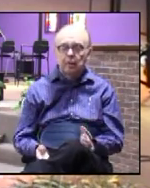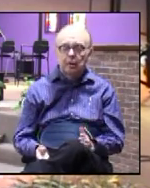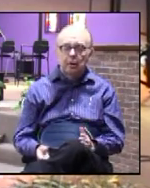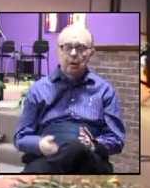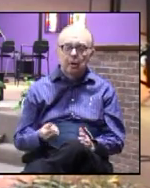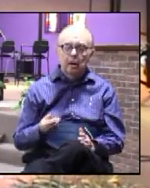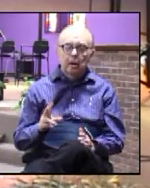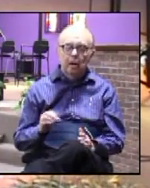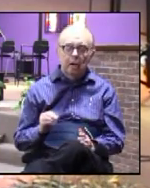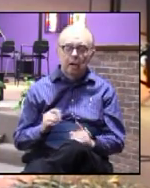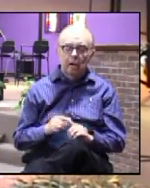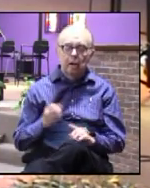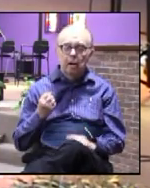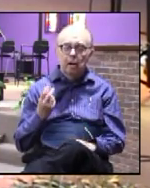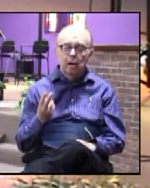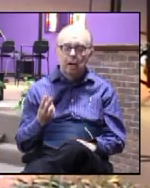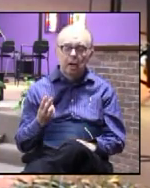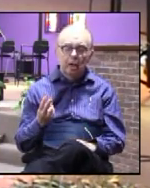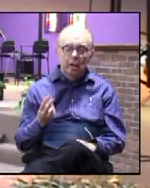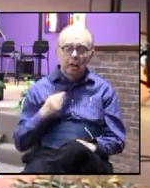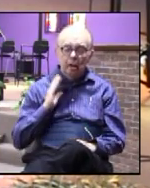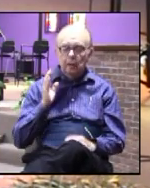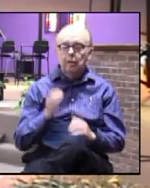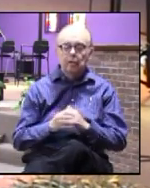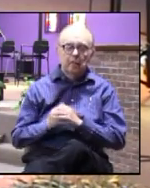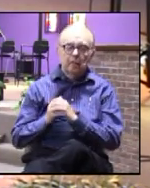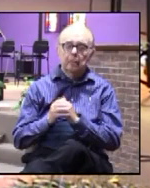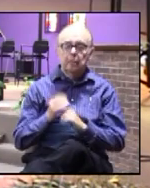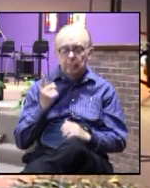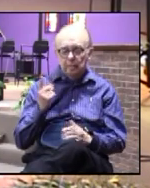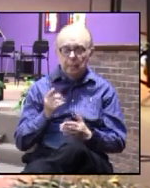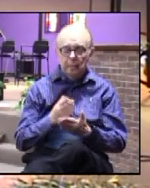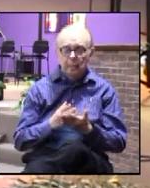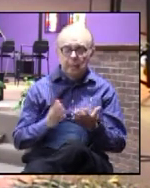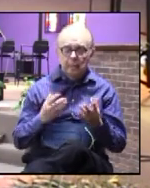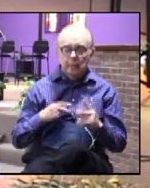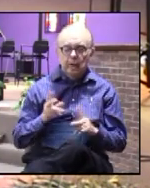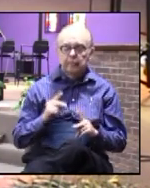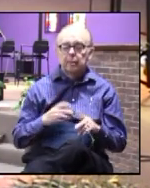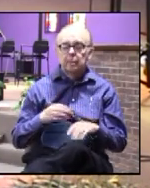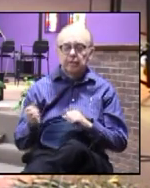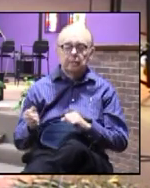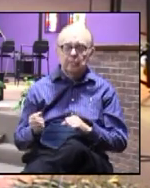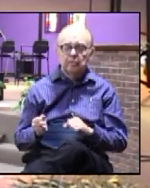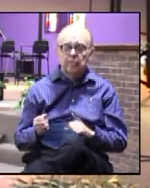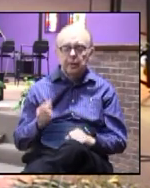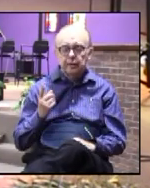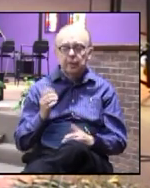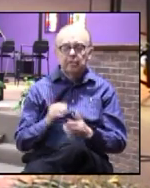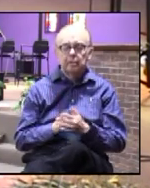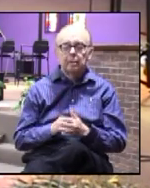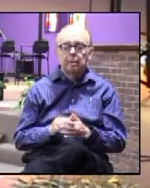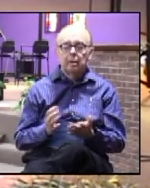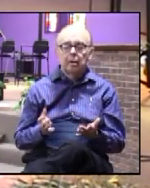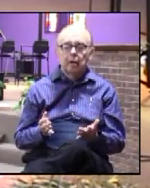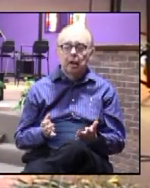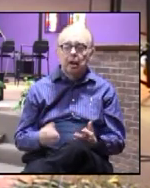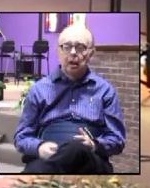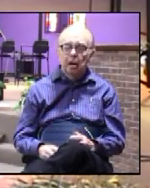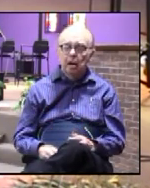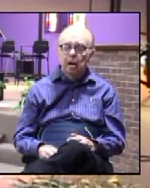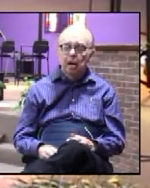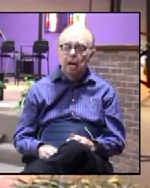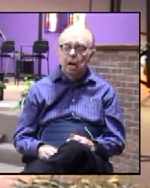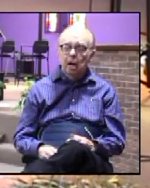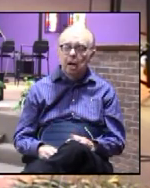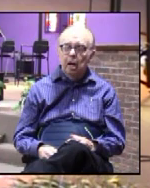10:30 to 12 o'clock, I'm going to worship. Now, I understand some people have to leave and stuff. I understand that. Okay, medication and all that stuff,